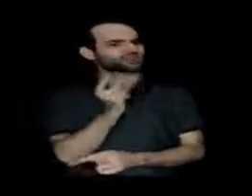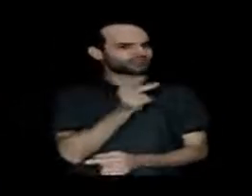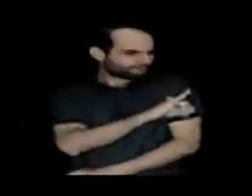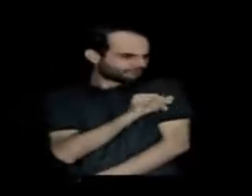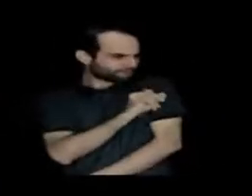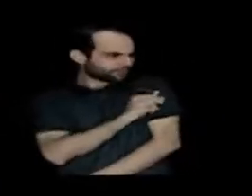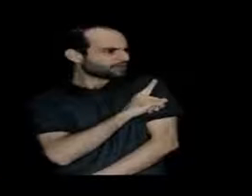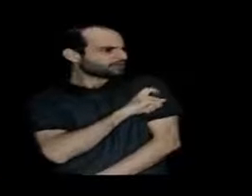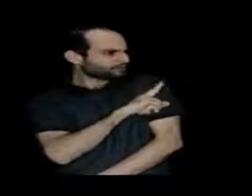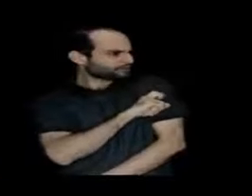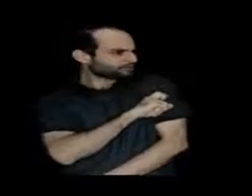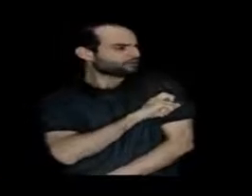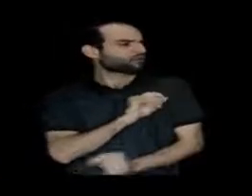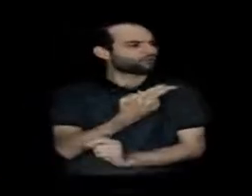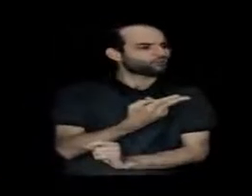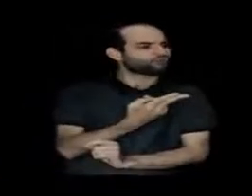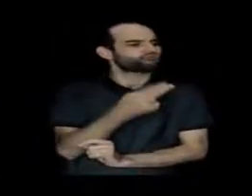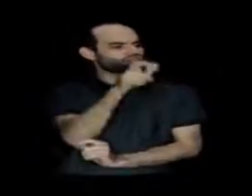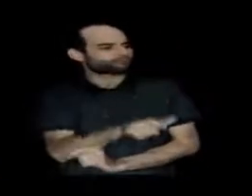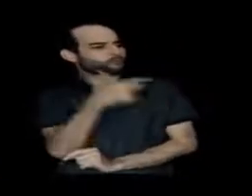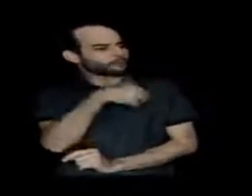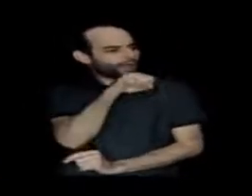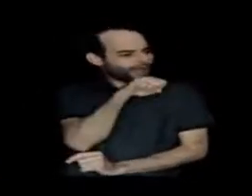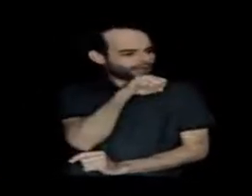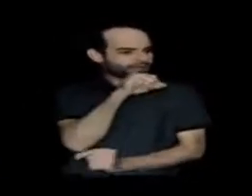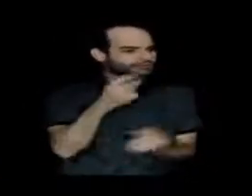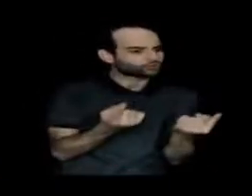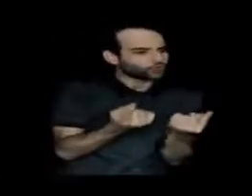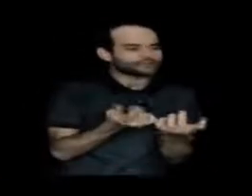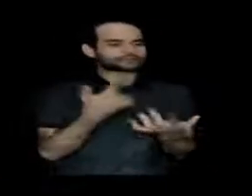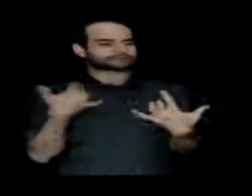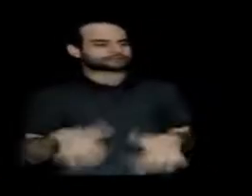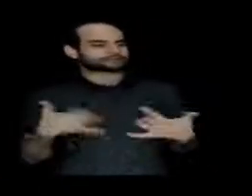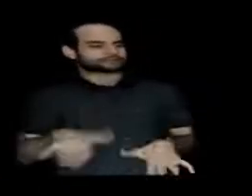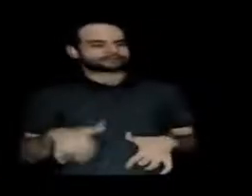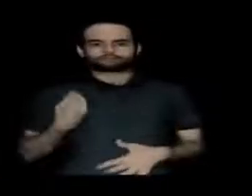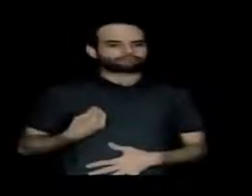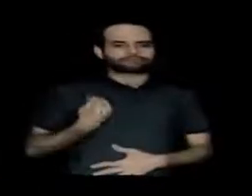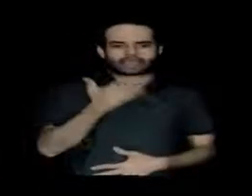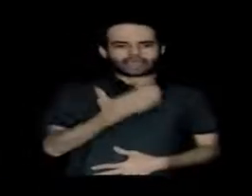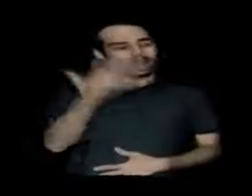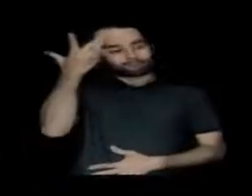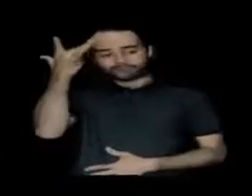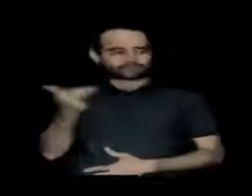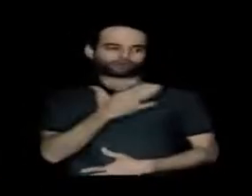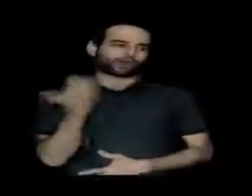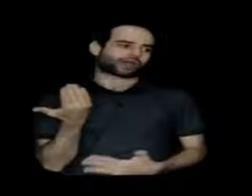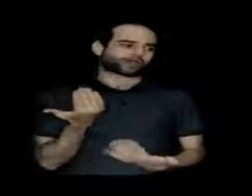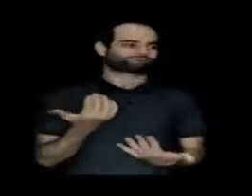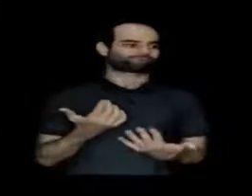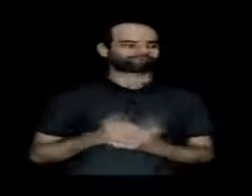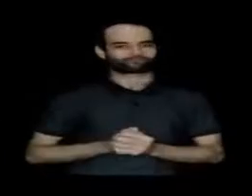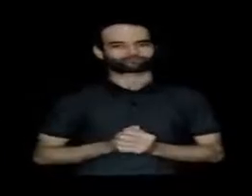the side, looking at another, and Janinne always with an absent look, not fixating on